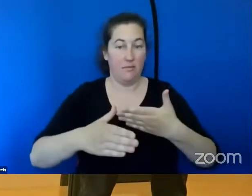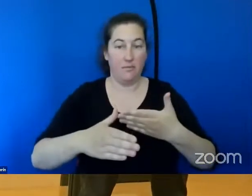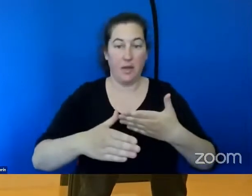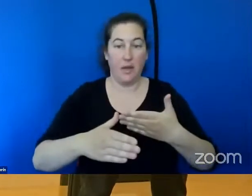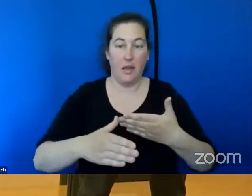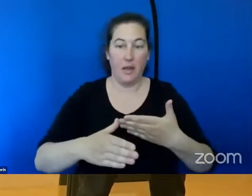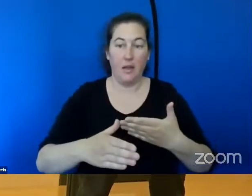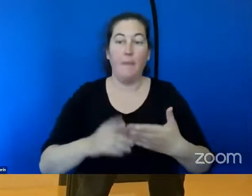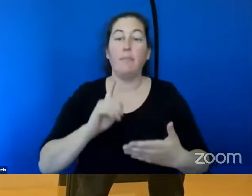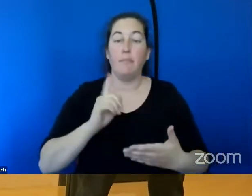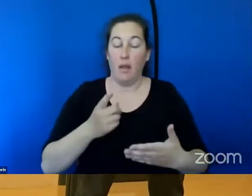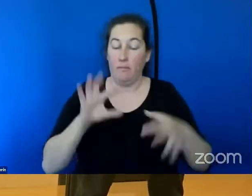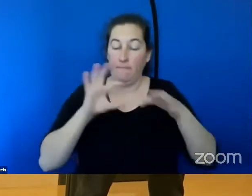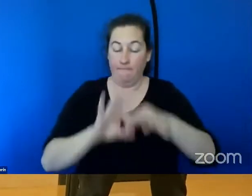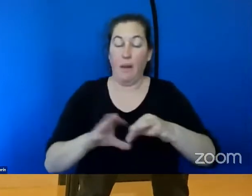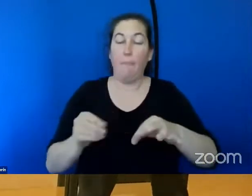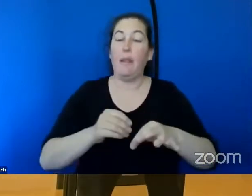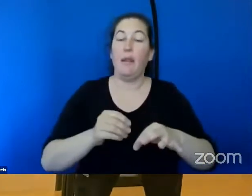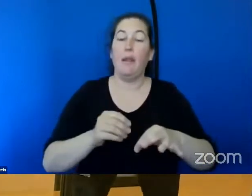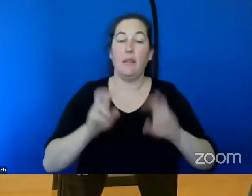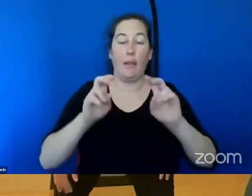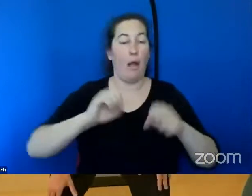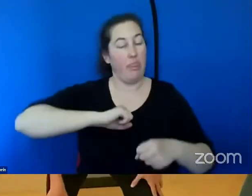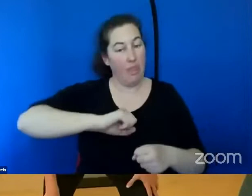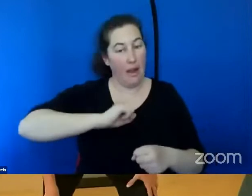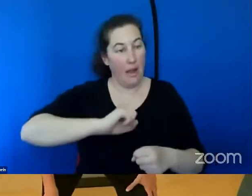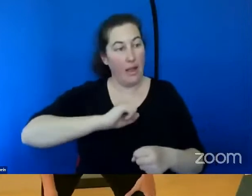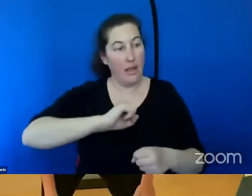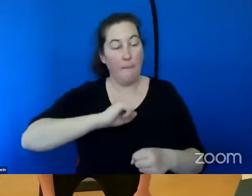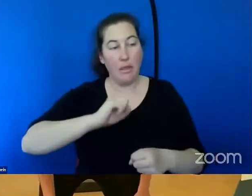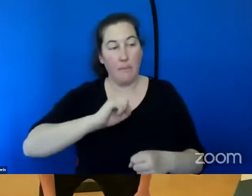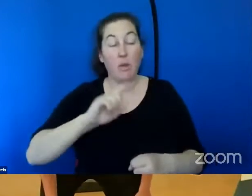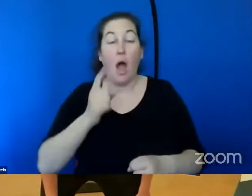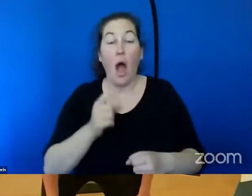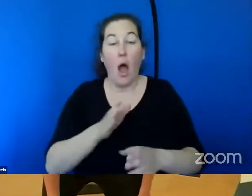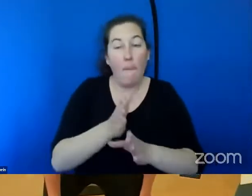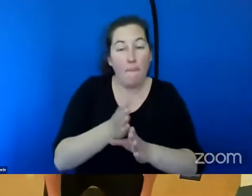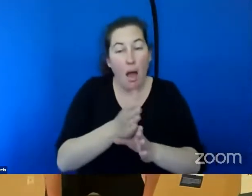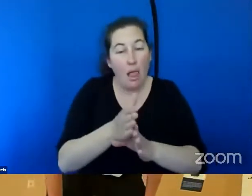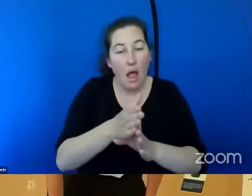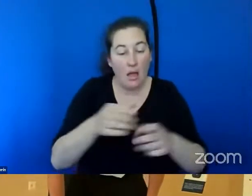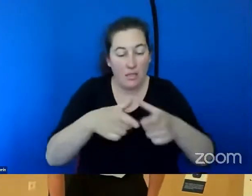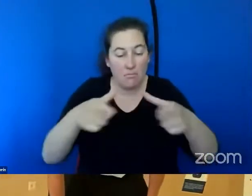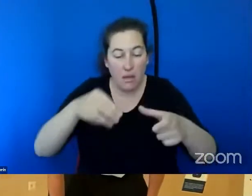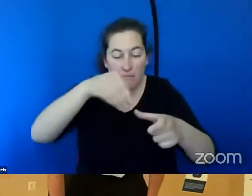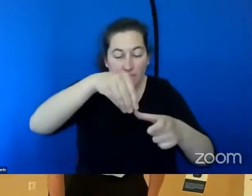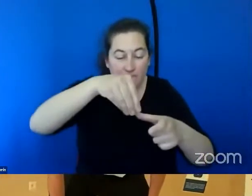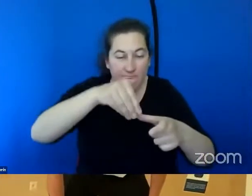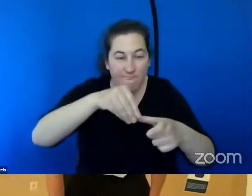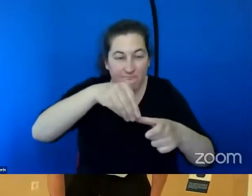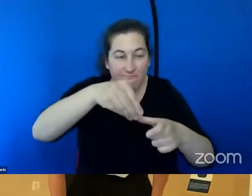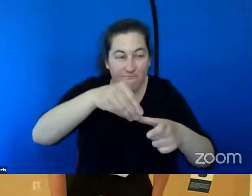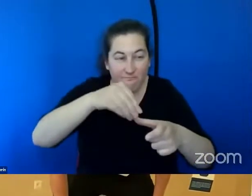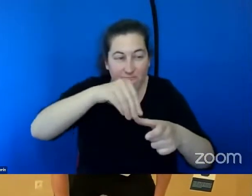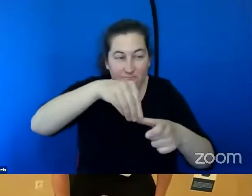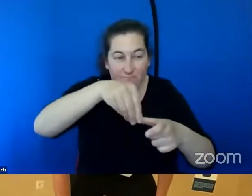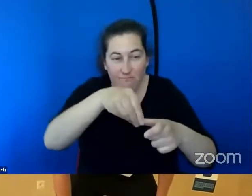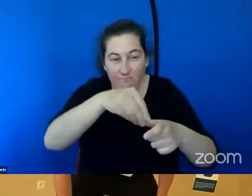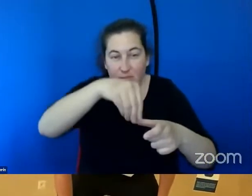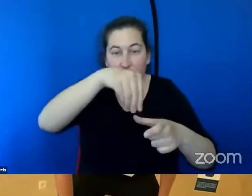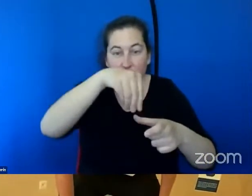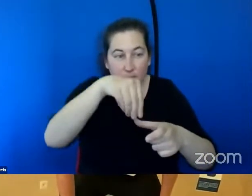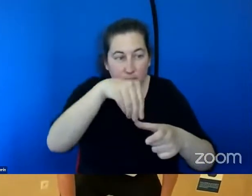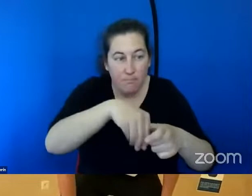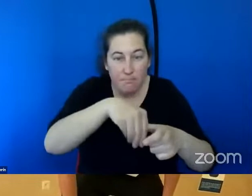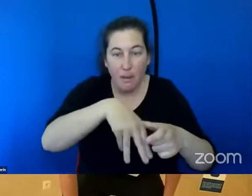And he's got the marble out of the way and into position, standing still on that block. He just wants to move it a little